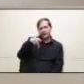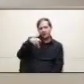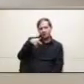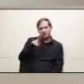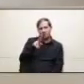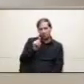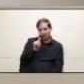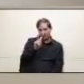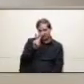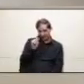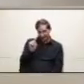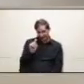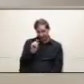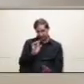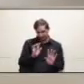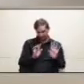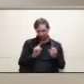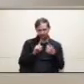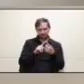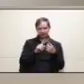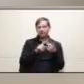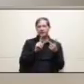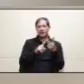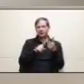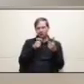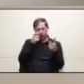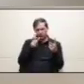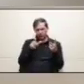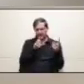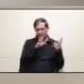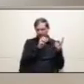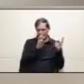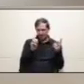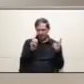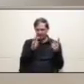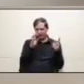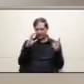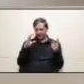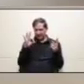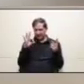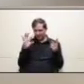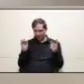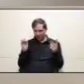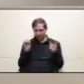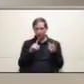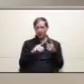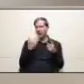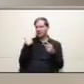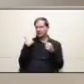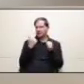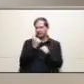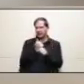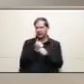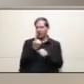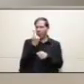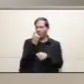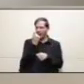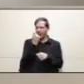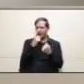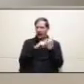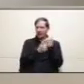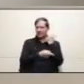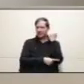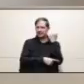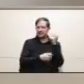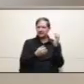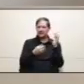And secondly, I want to check MM and CFO. In your salaries, in your financial statements of last year, there's one last item there where you